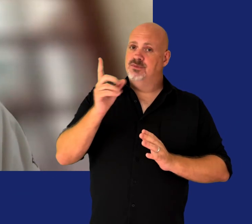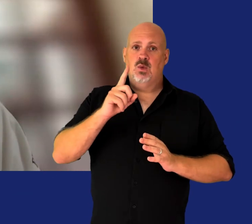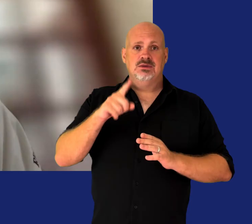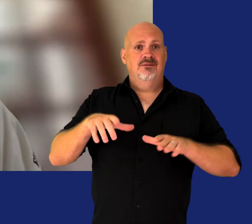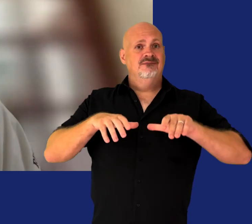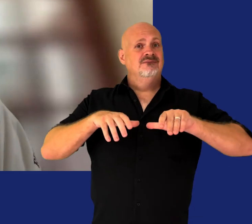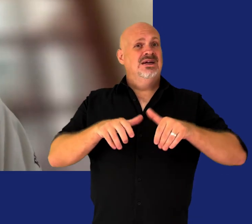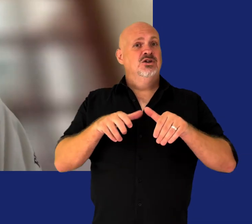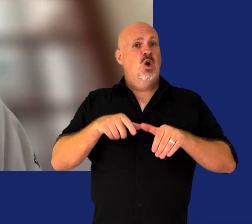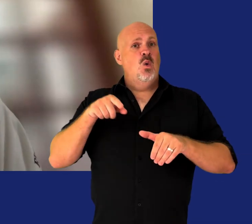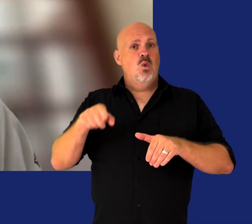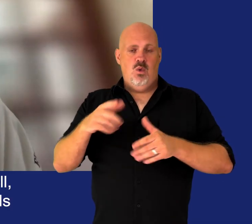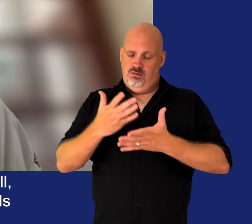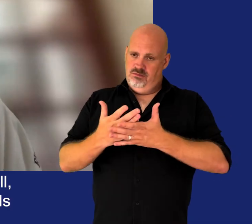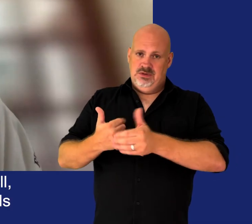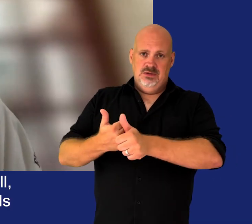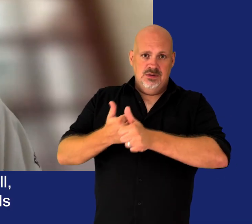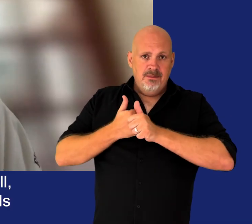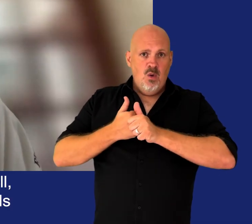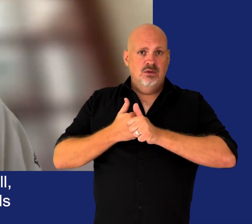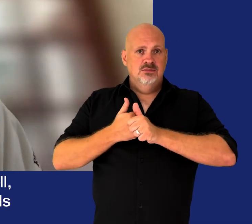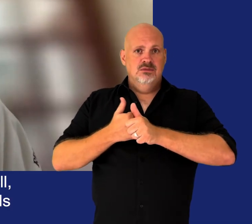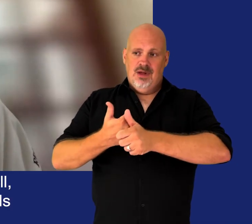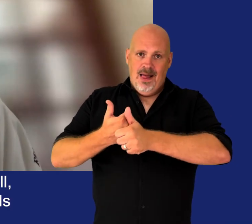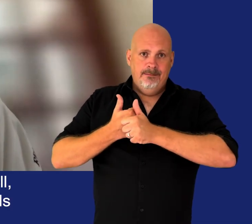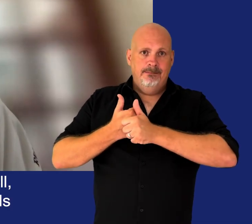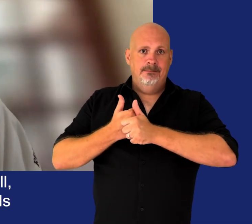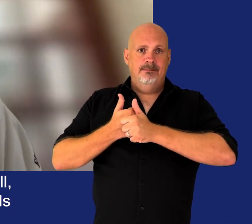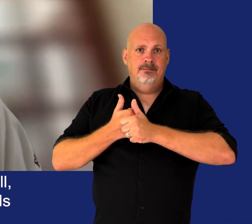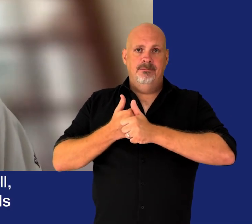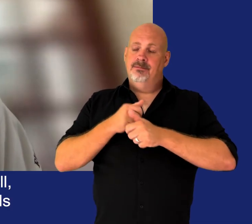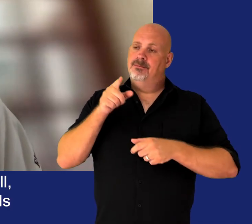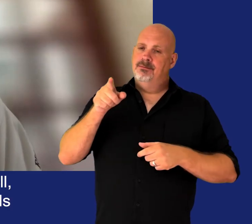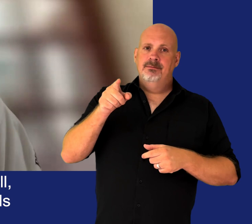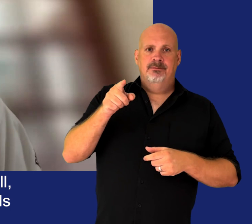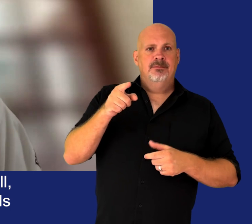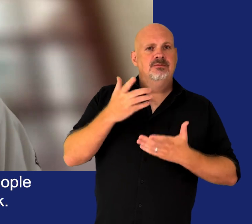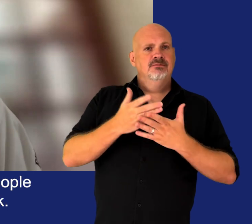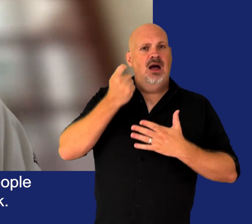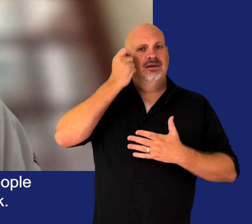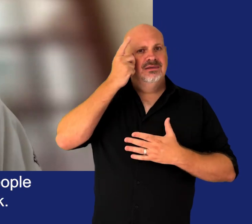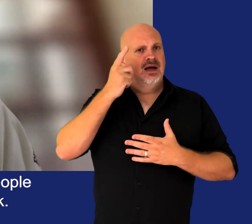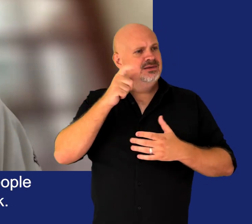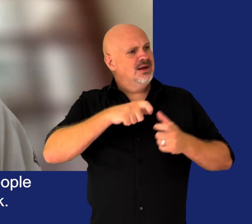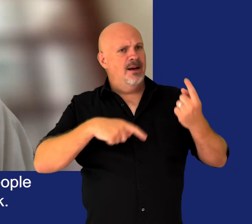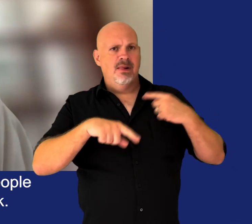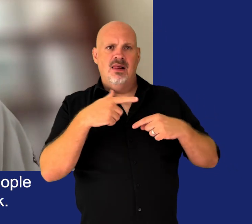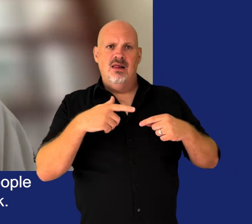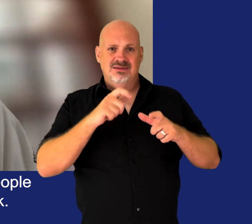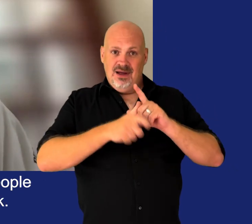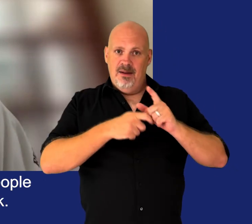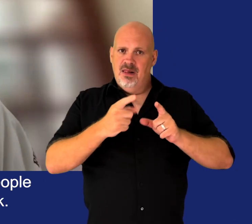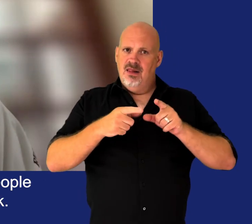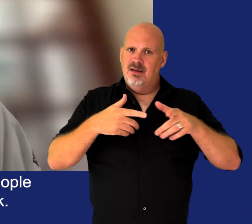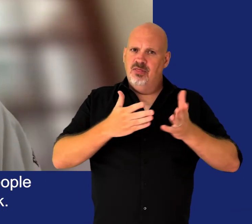well is that the physio really offers support and help as well. And I think because she understands what disabled people go